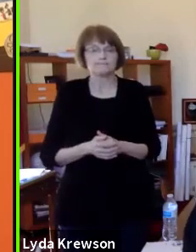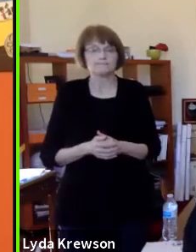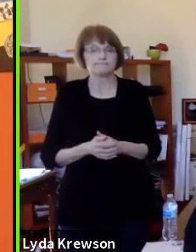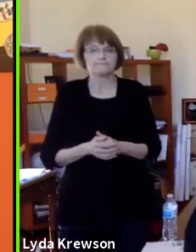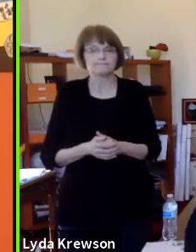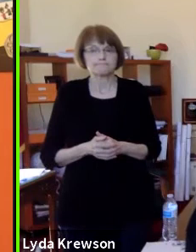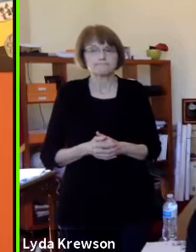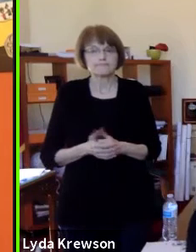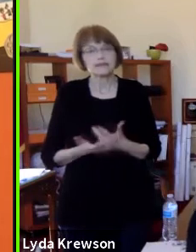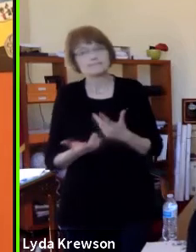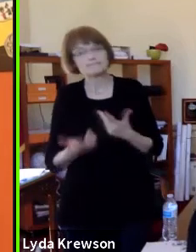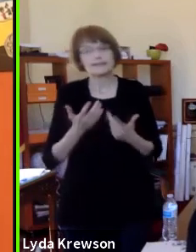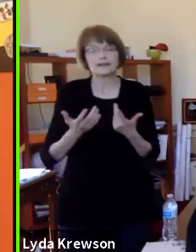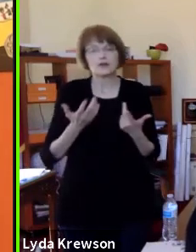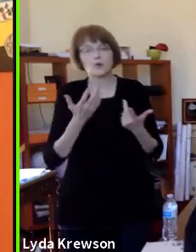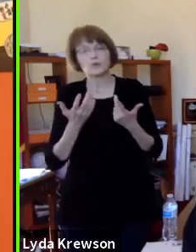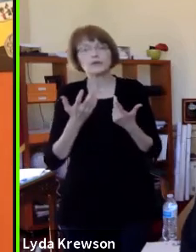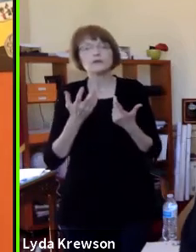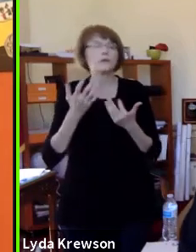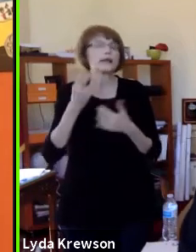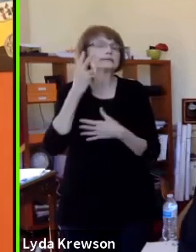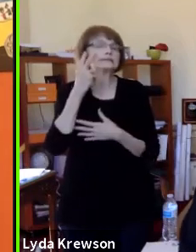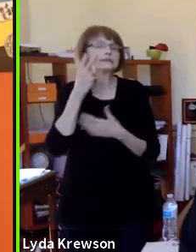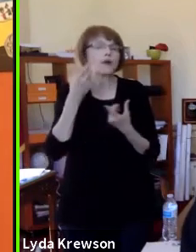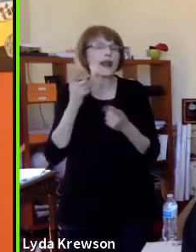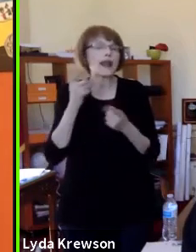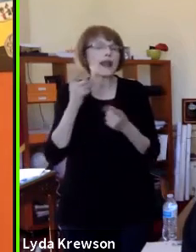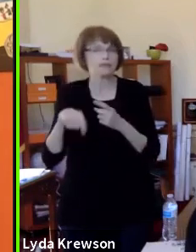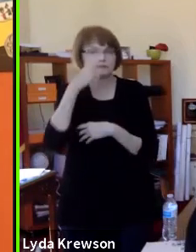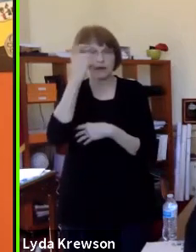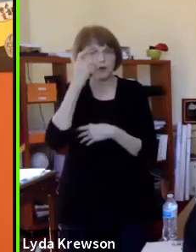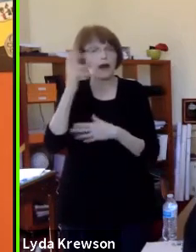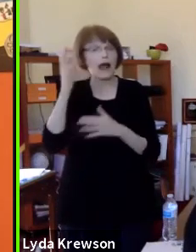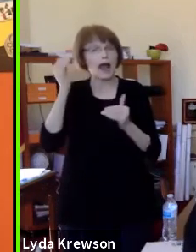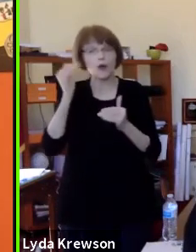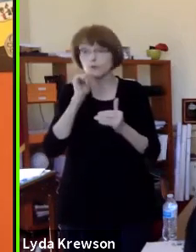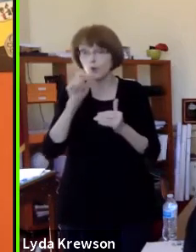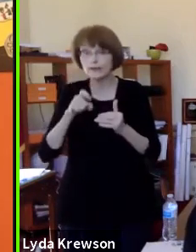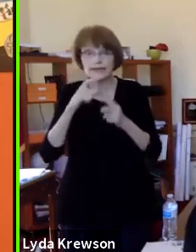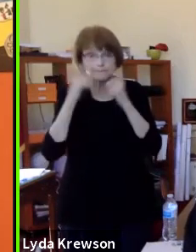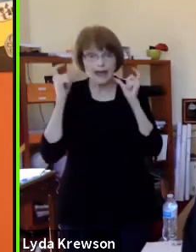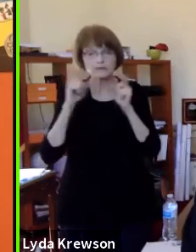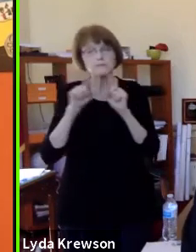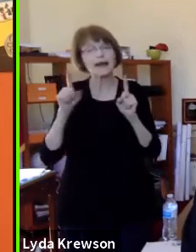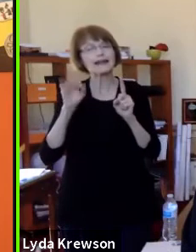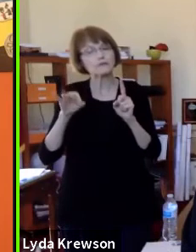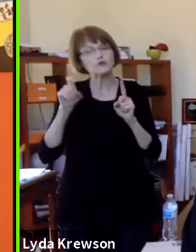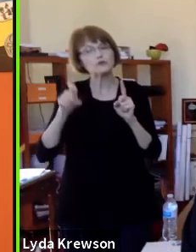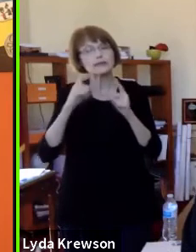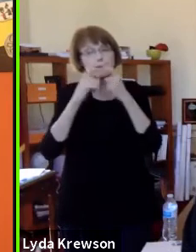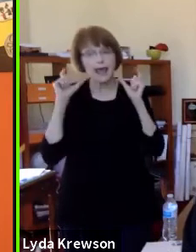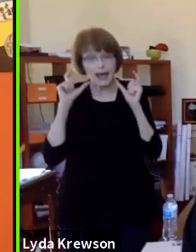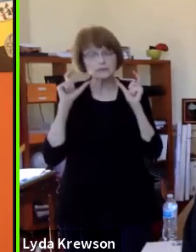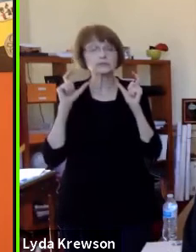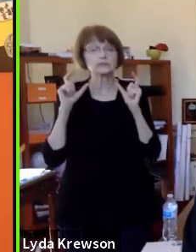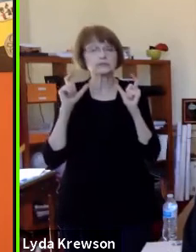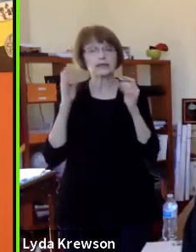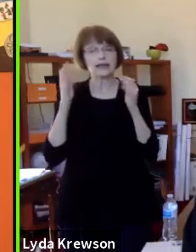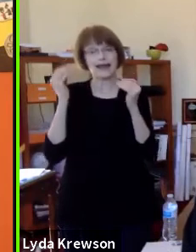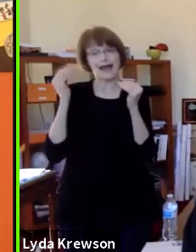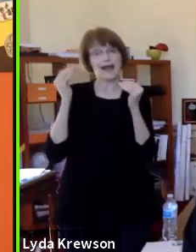I think it depends on what happens. I hope not, but if you do, then I